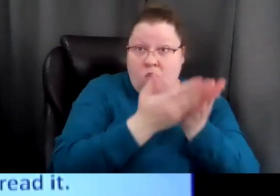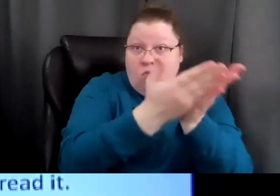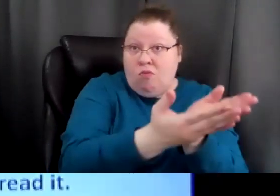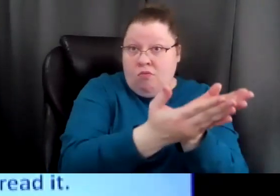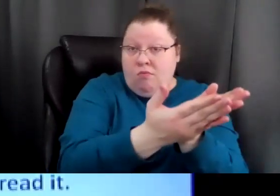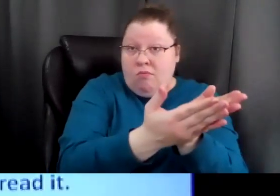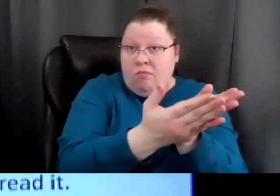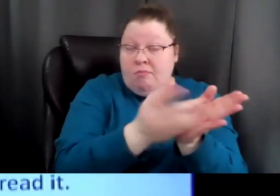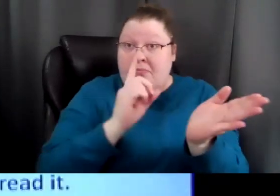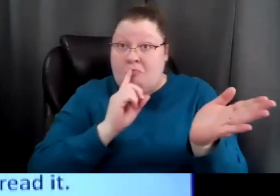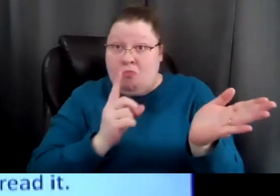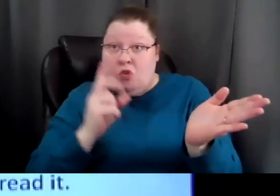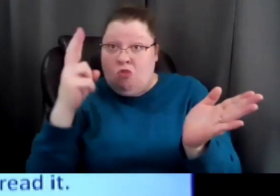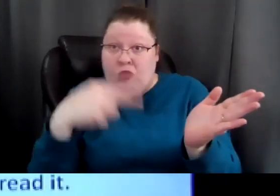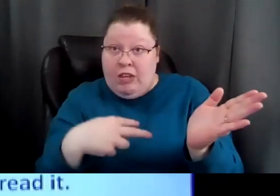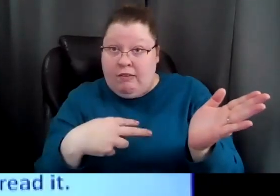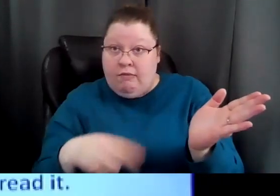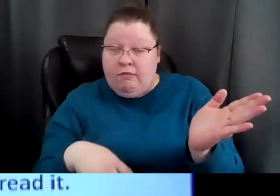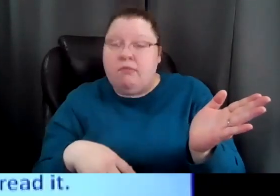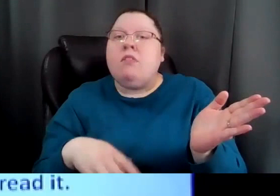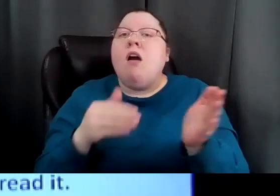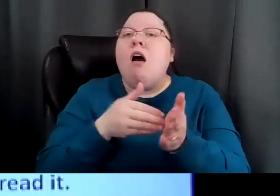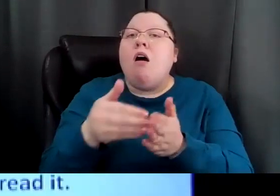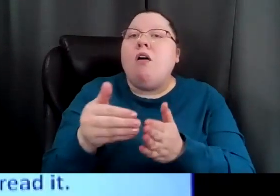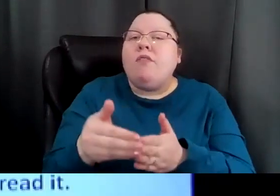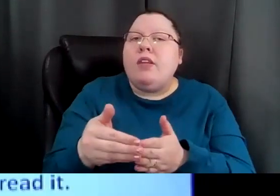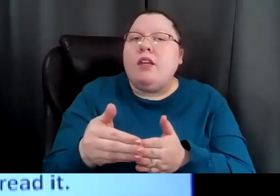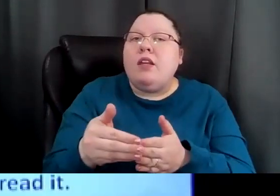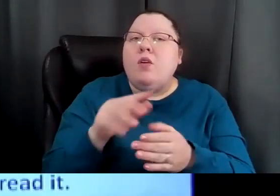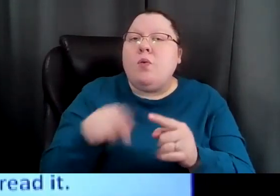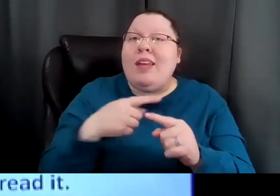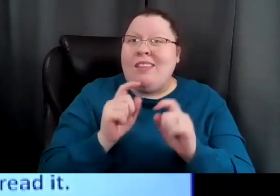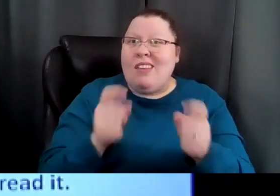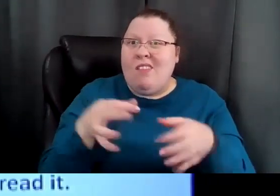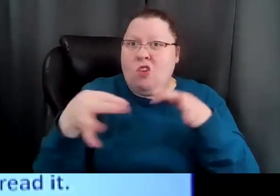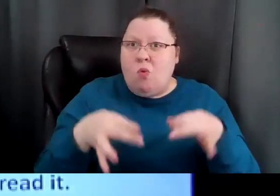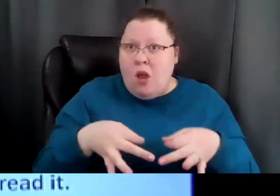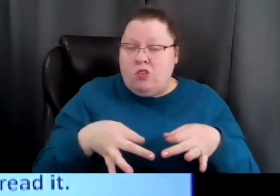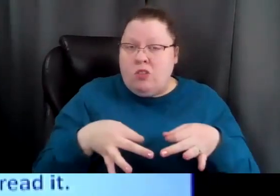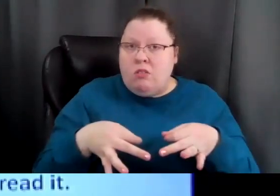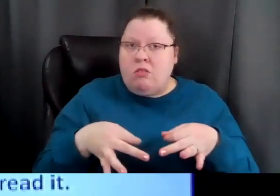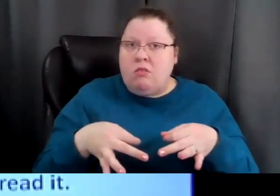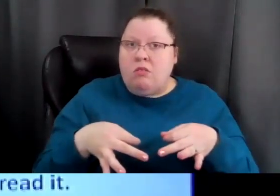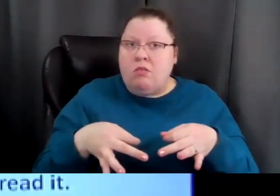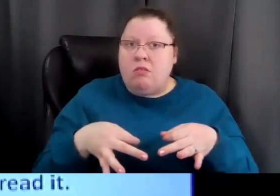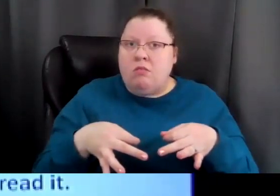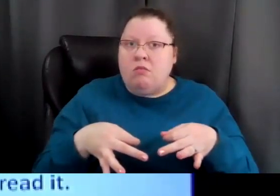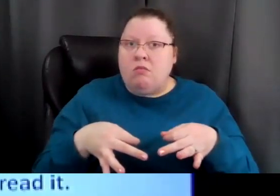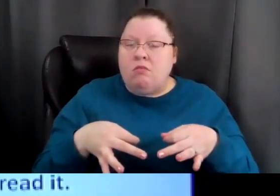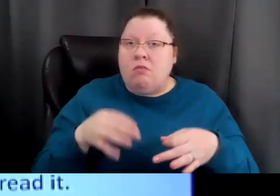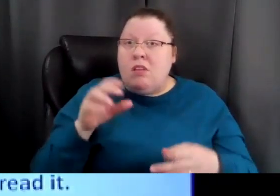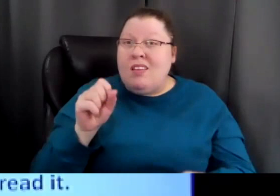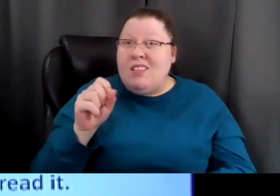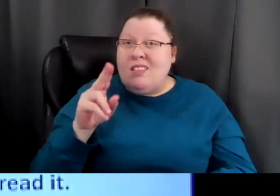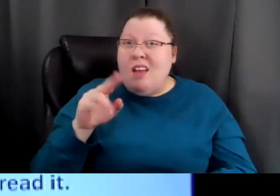it. Okay? One thing you'll notice now, oftentimes when you're giving directions, you will not put the subject